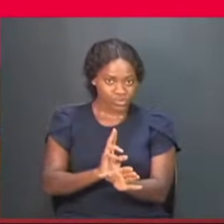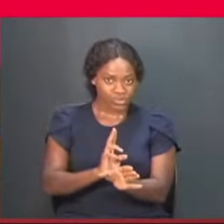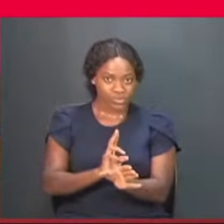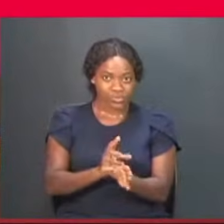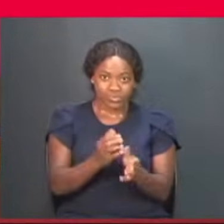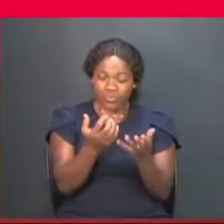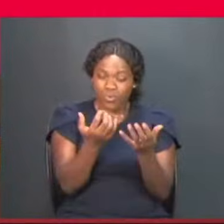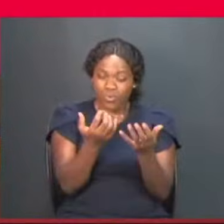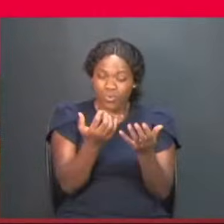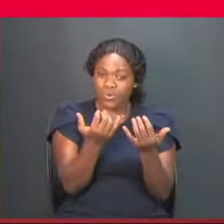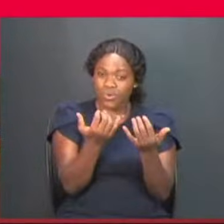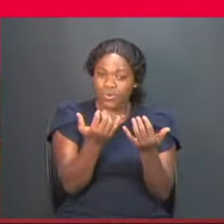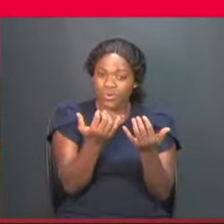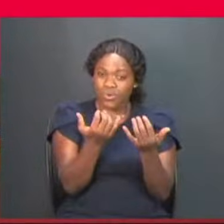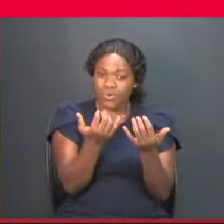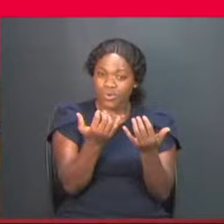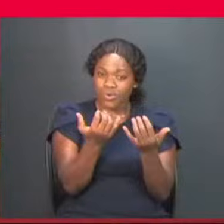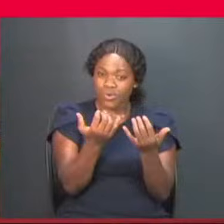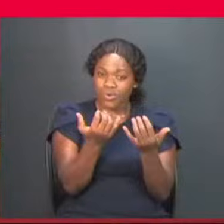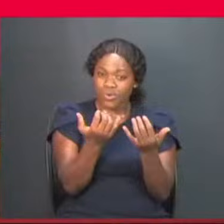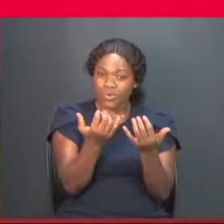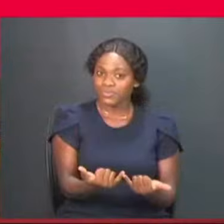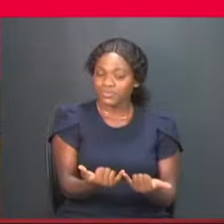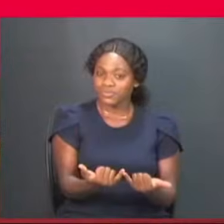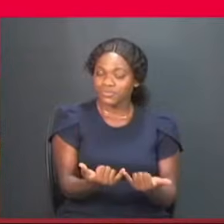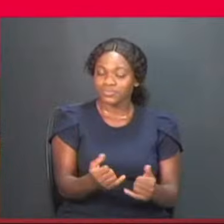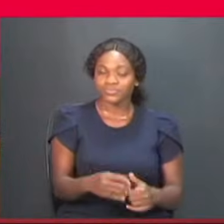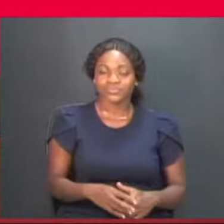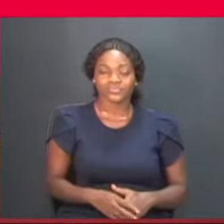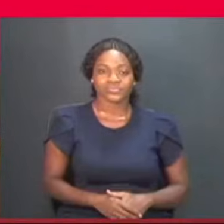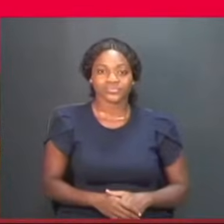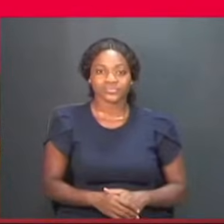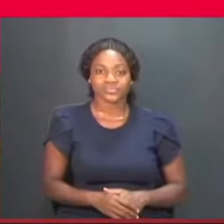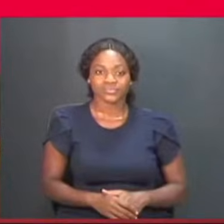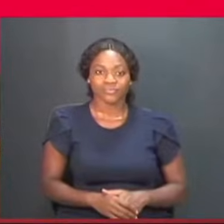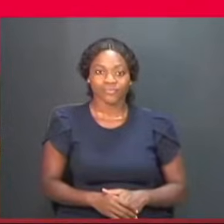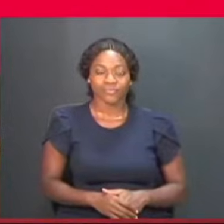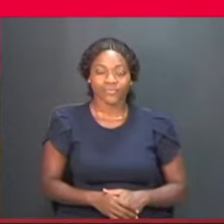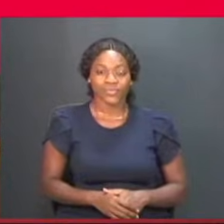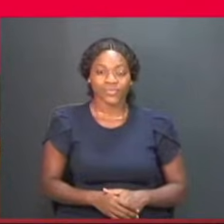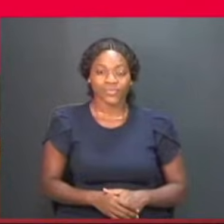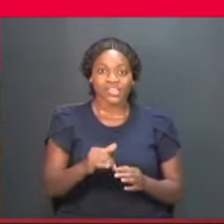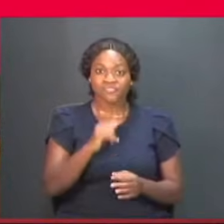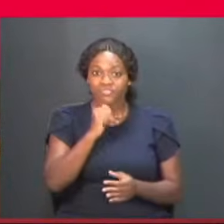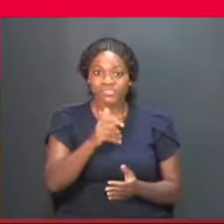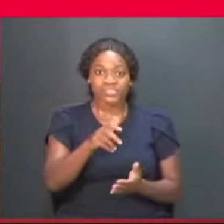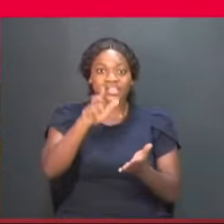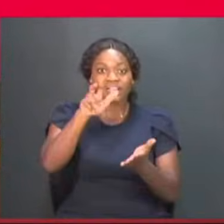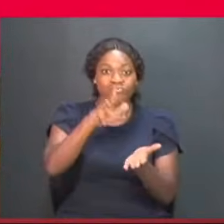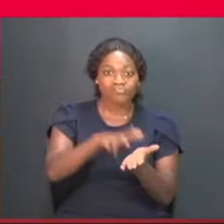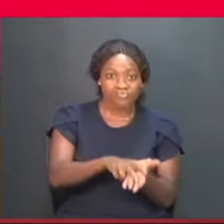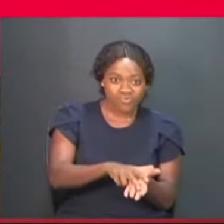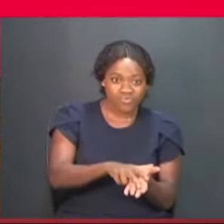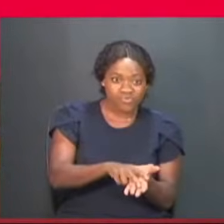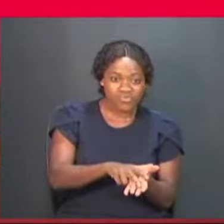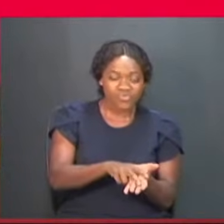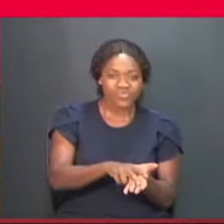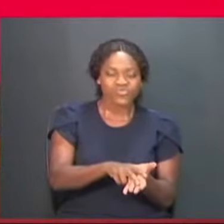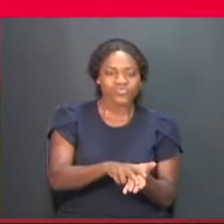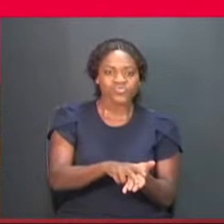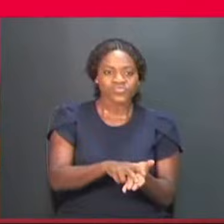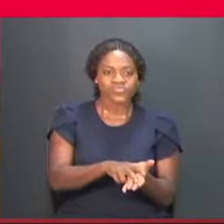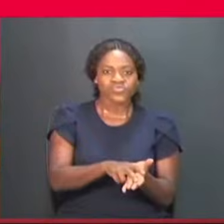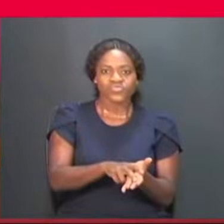particular stage, until and unless that application is granted, what is